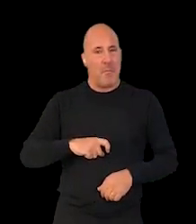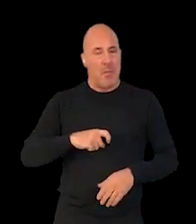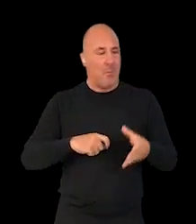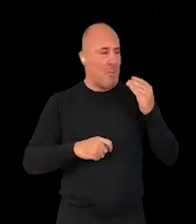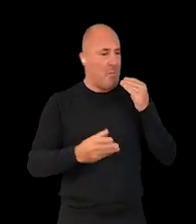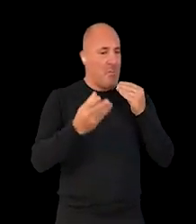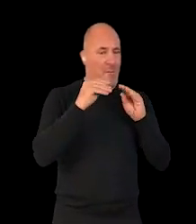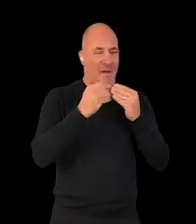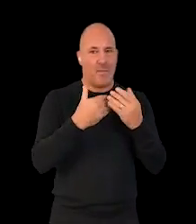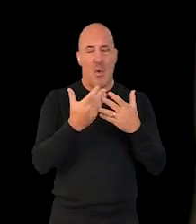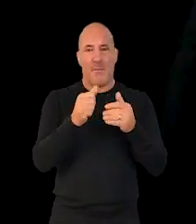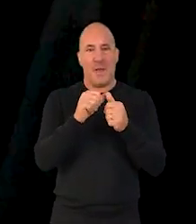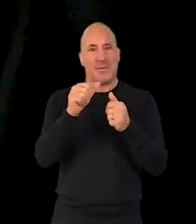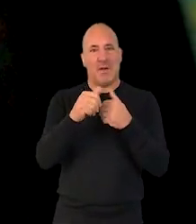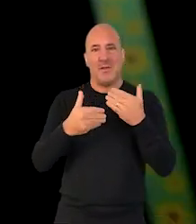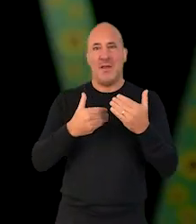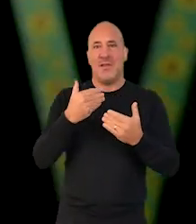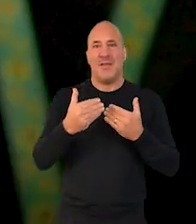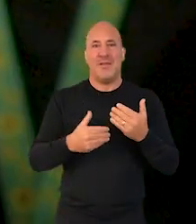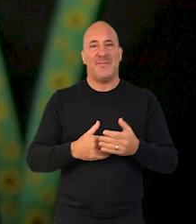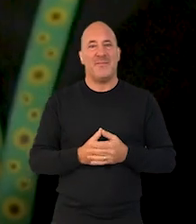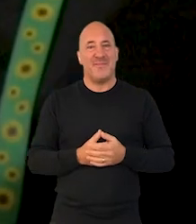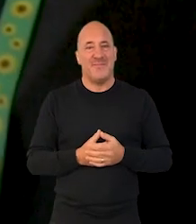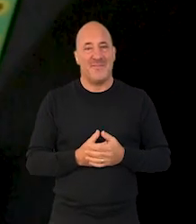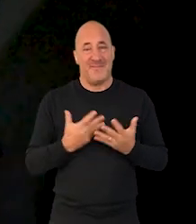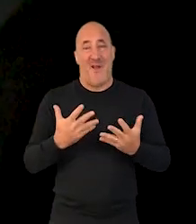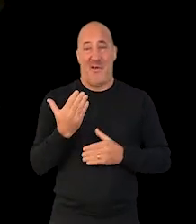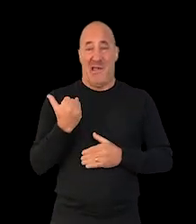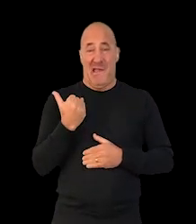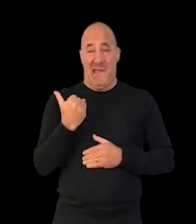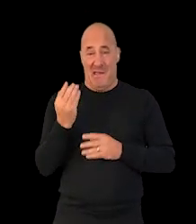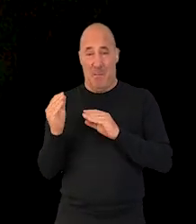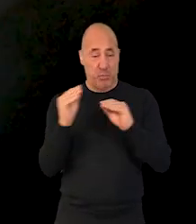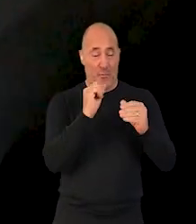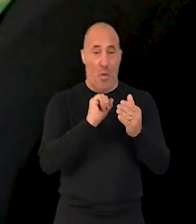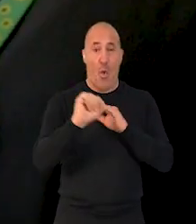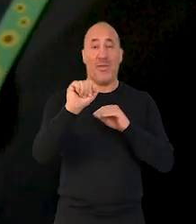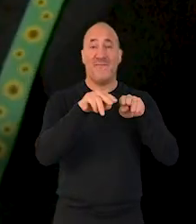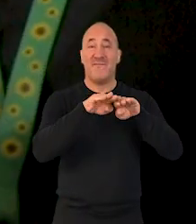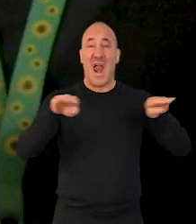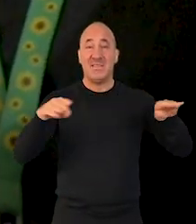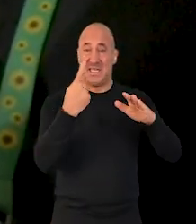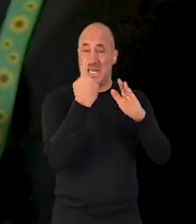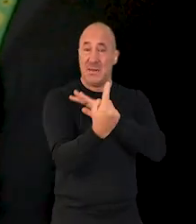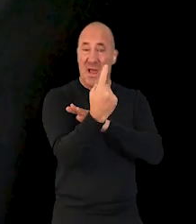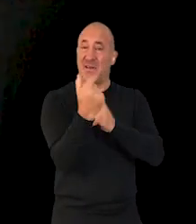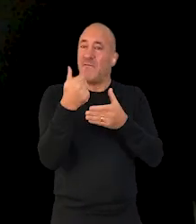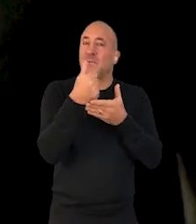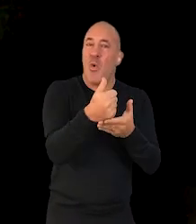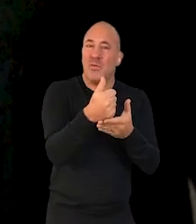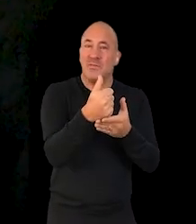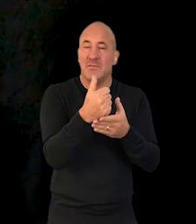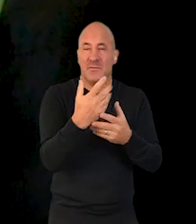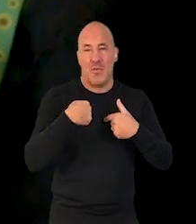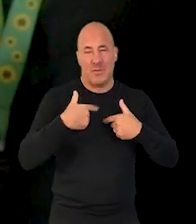she's slowly built up her confidence and everything, and now she's just moved into her own independent flat